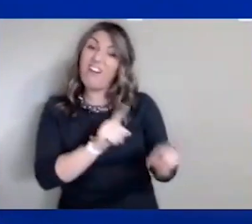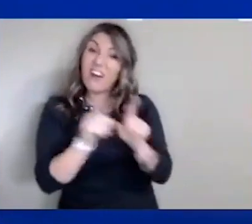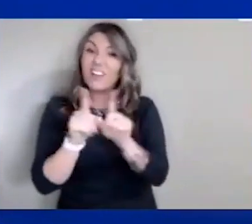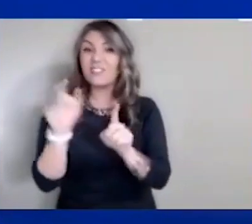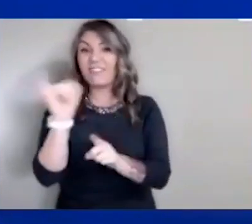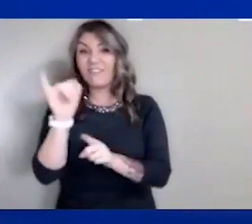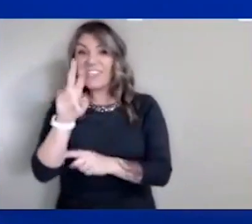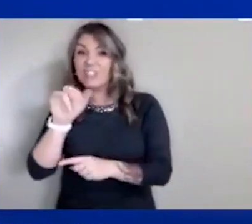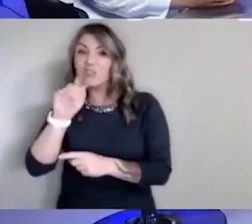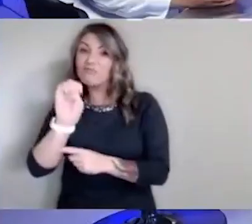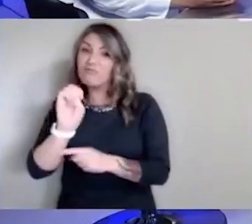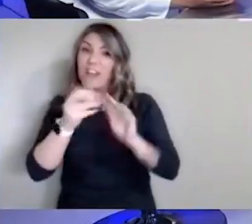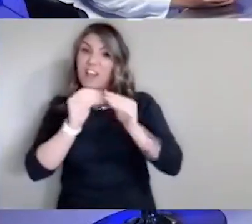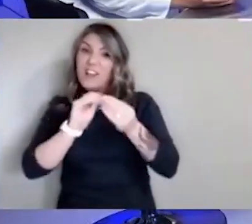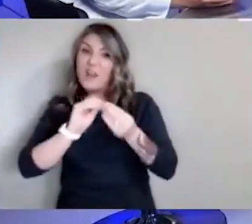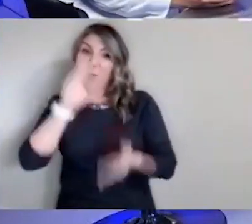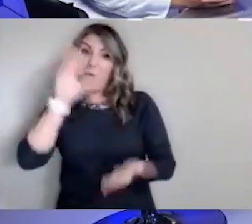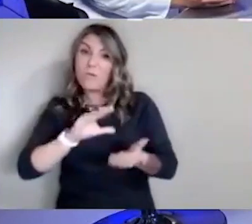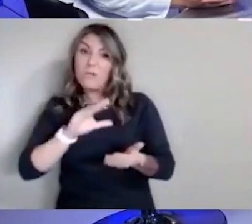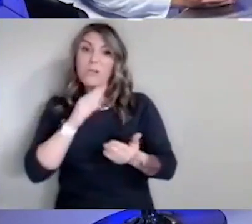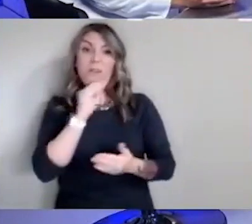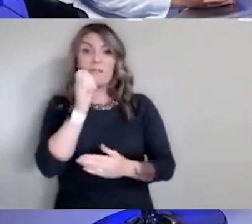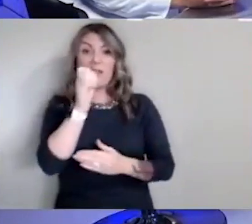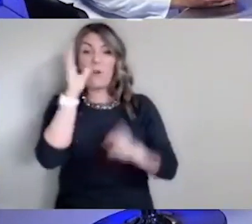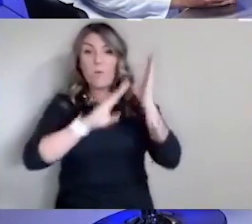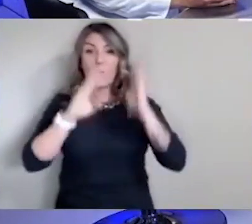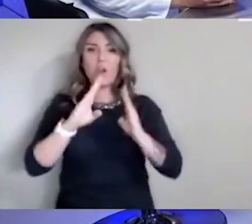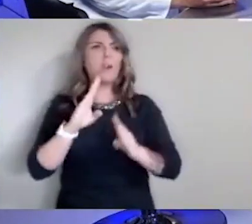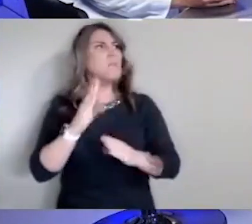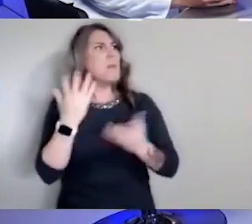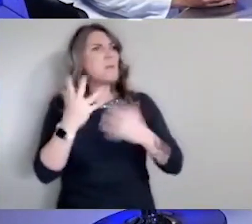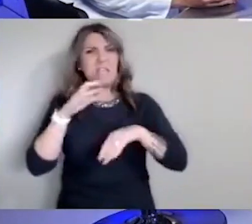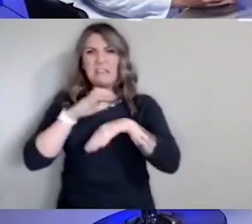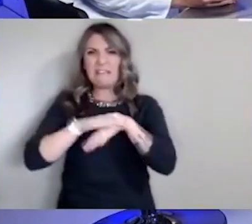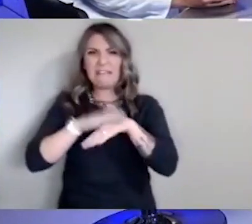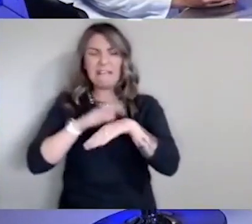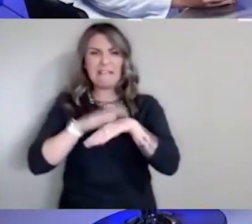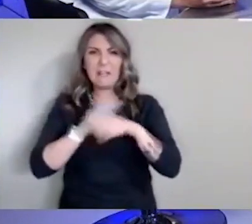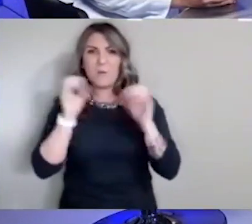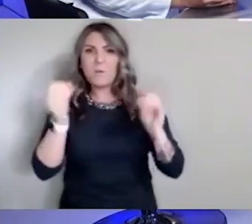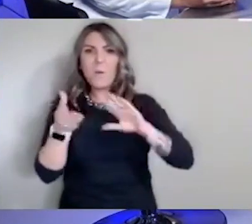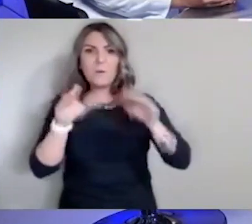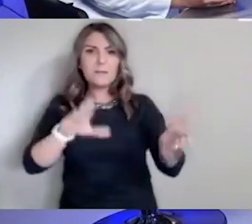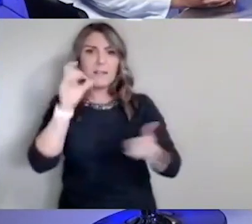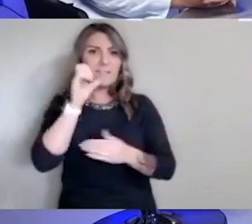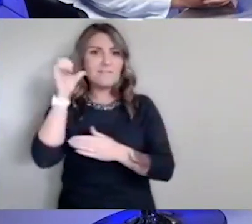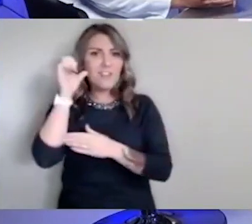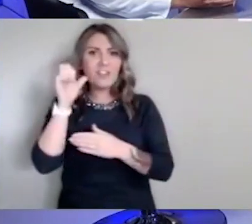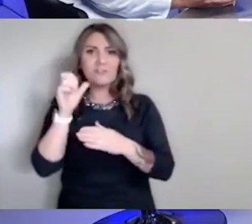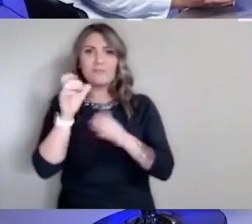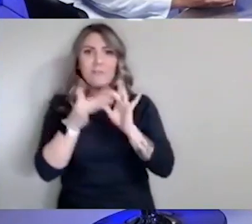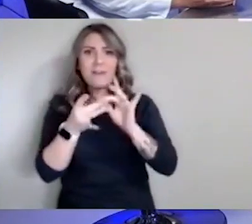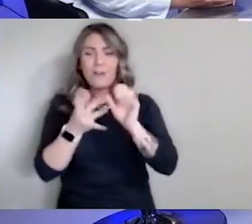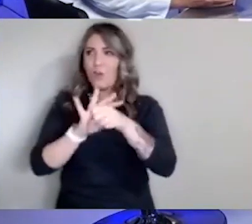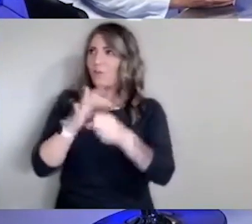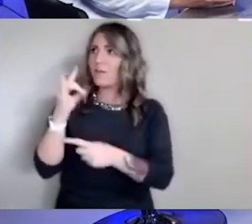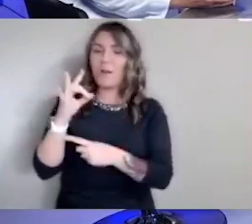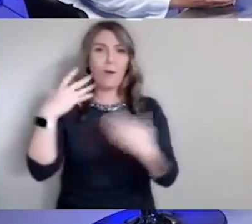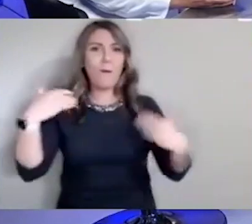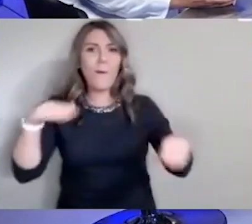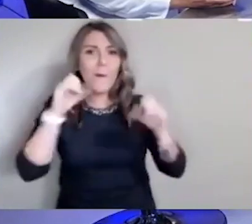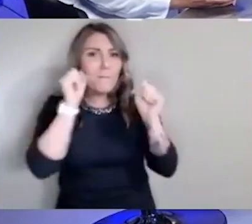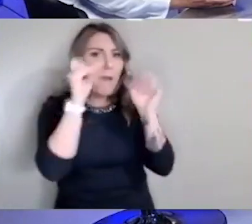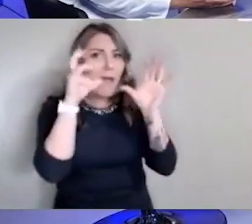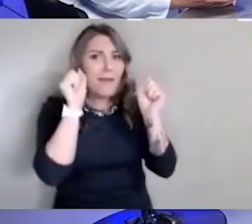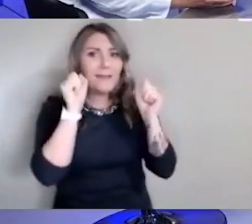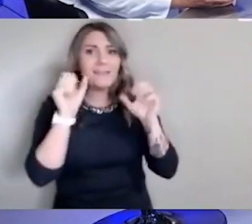worried about the variants. So yeah, and I think I saw something today. Maybe England didn't have a death yesterday from COVID-19, that's crazy, which is amazing. Good. So. Crazy good. So there's a